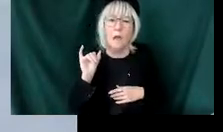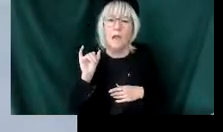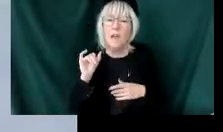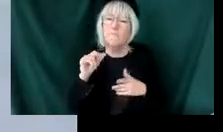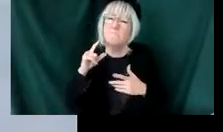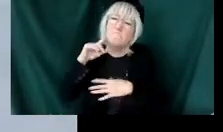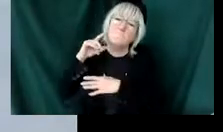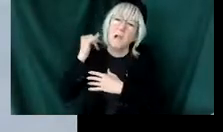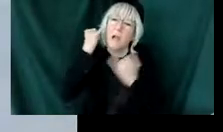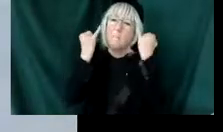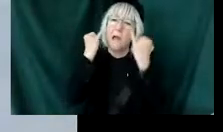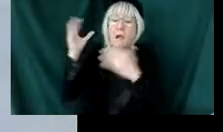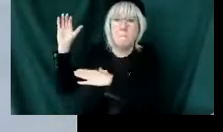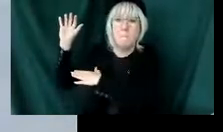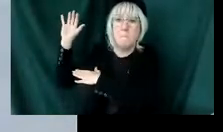sunset.